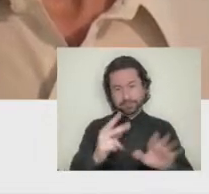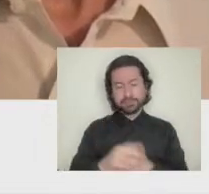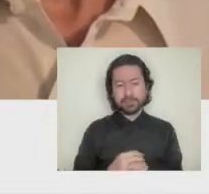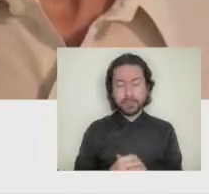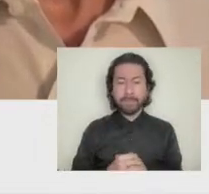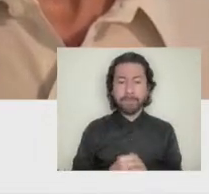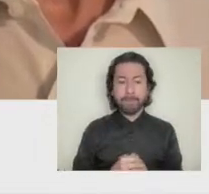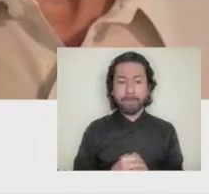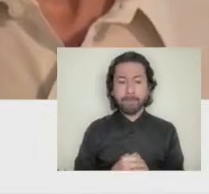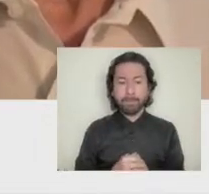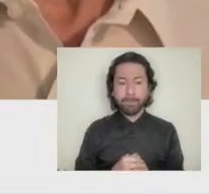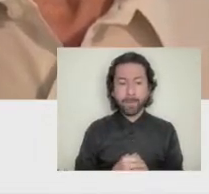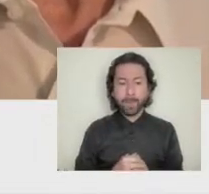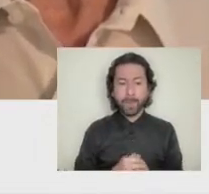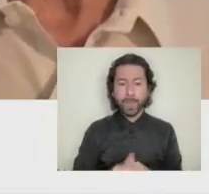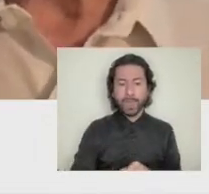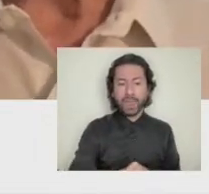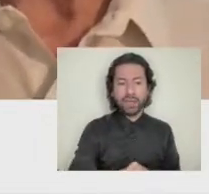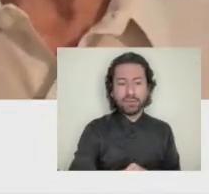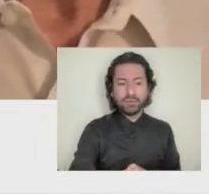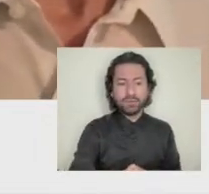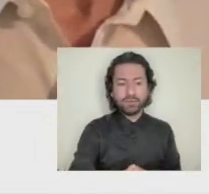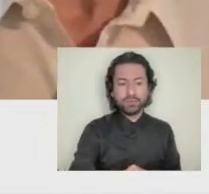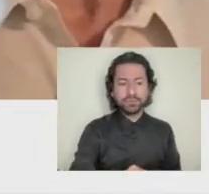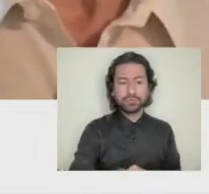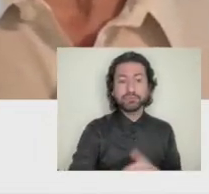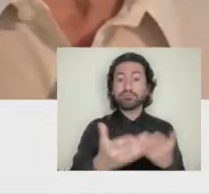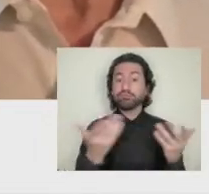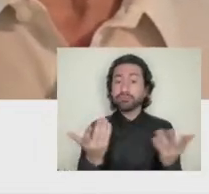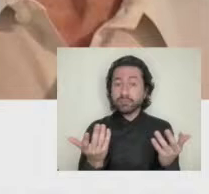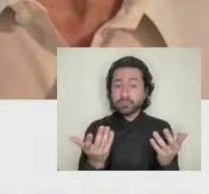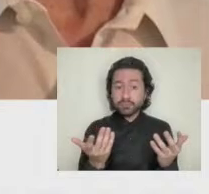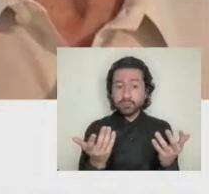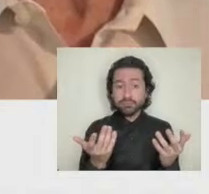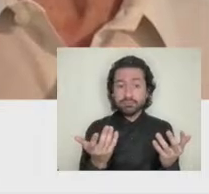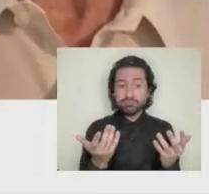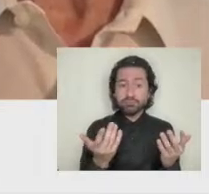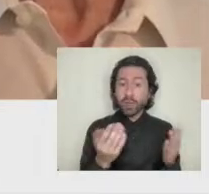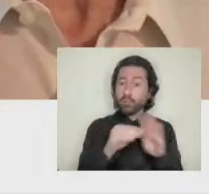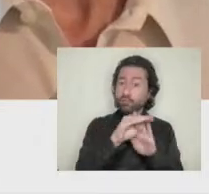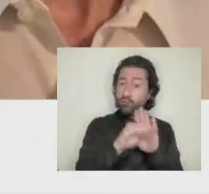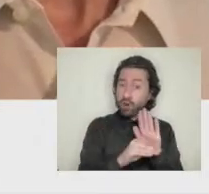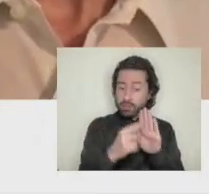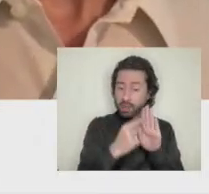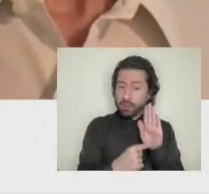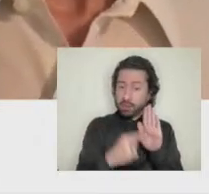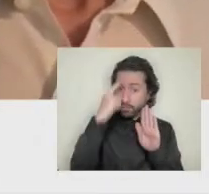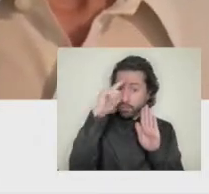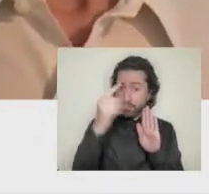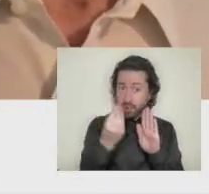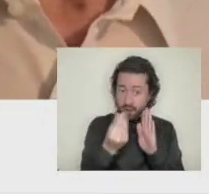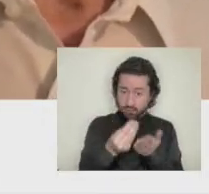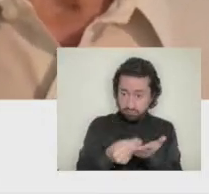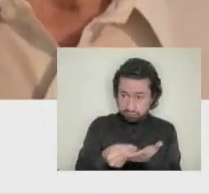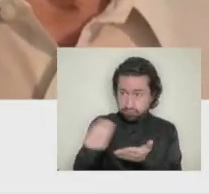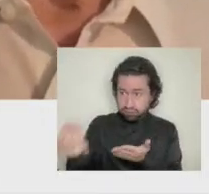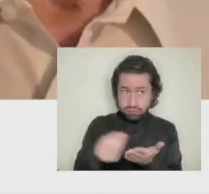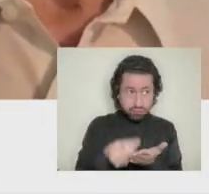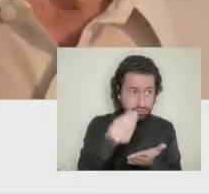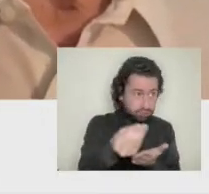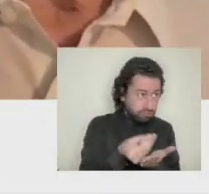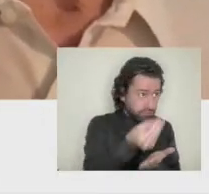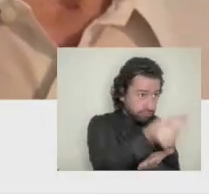Conditional cash transfer programs, which have been a Latin American invention. A